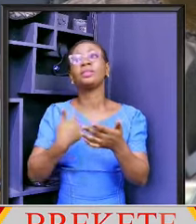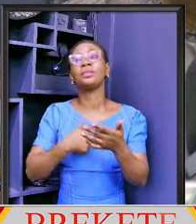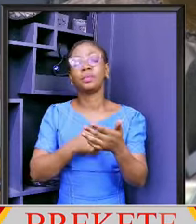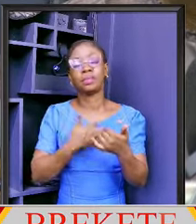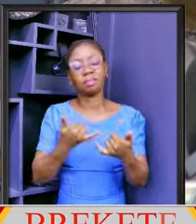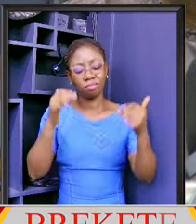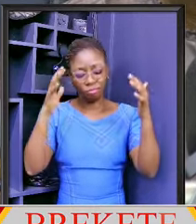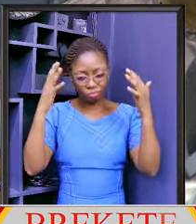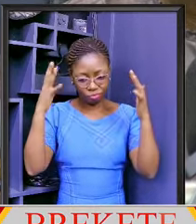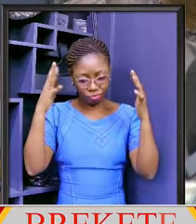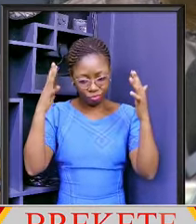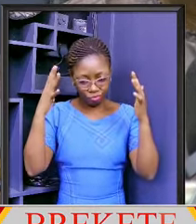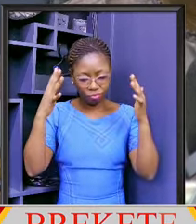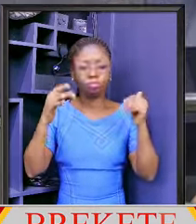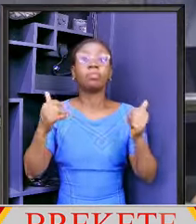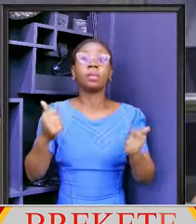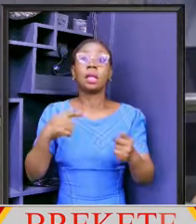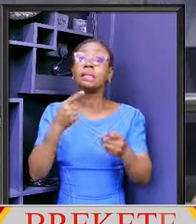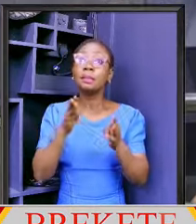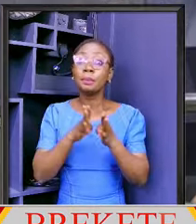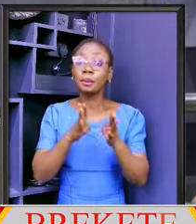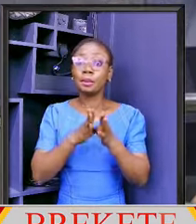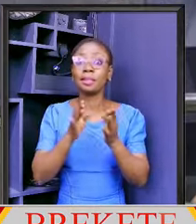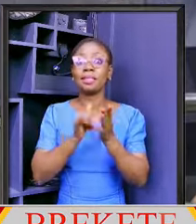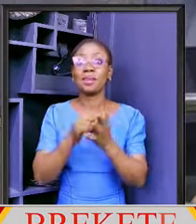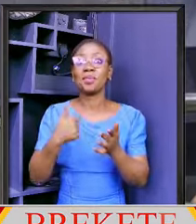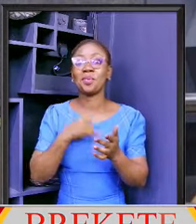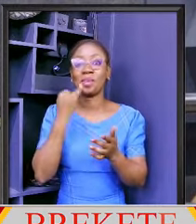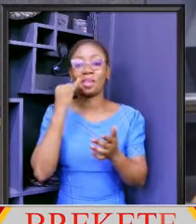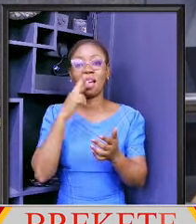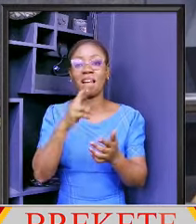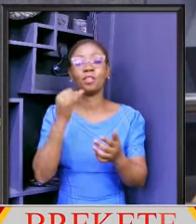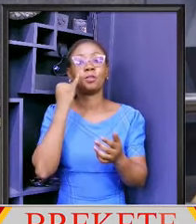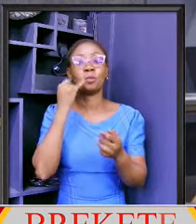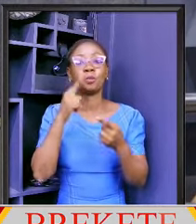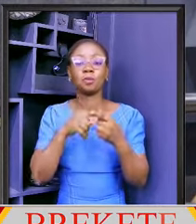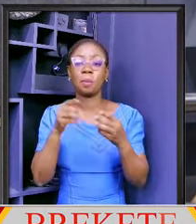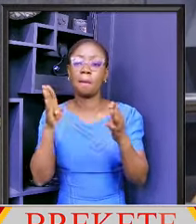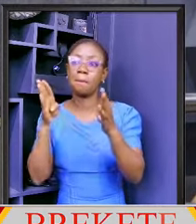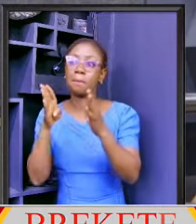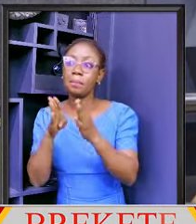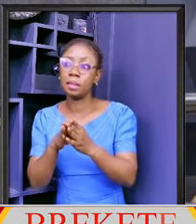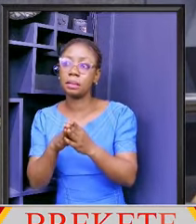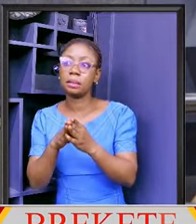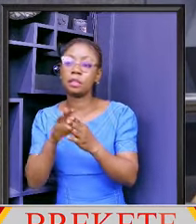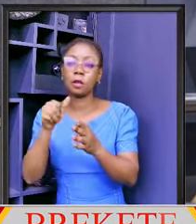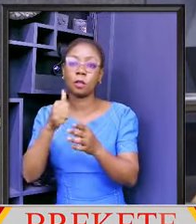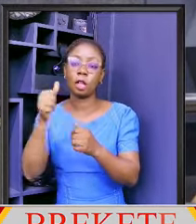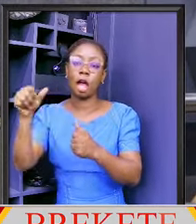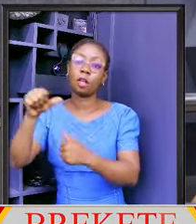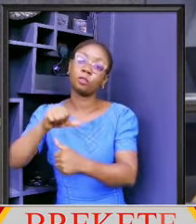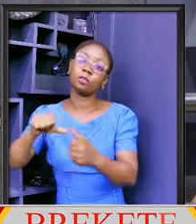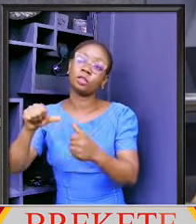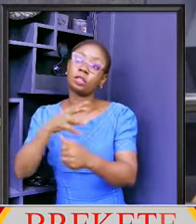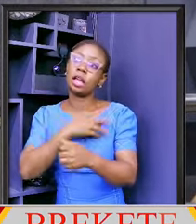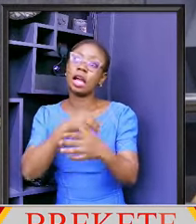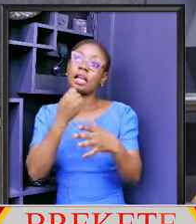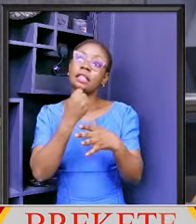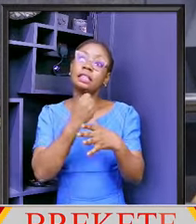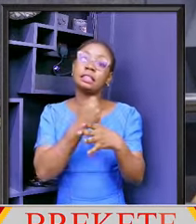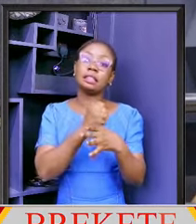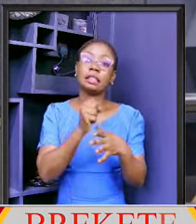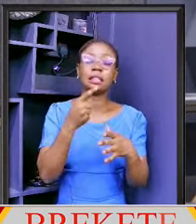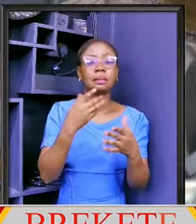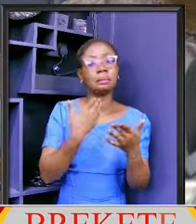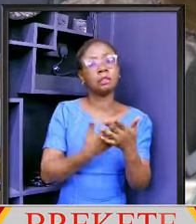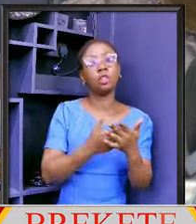did everything. The meeting that was supposed to meet other association to share the money, it is only our president and national secretary are